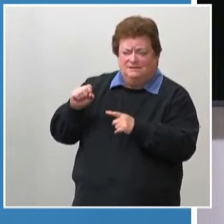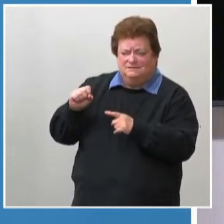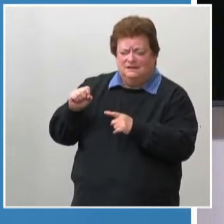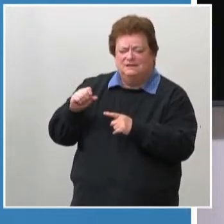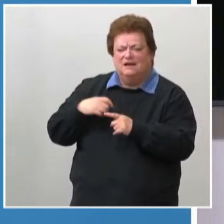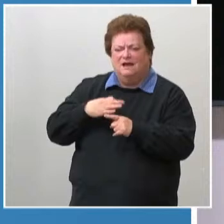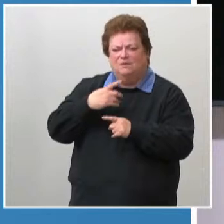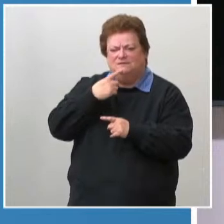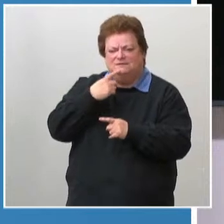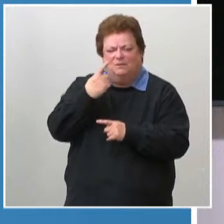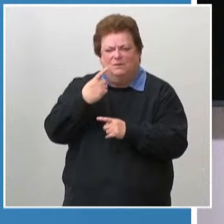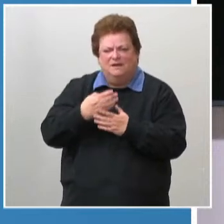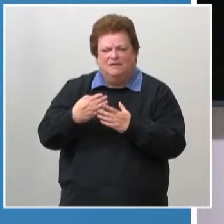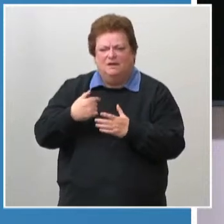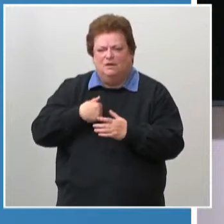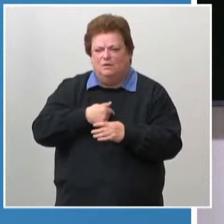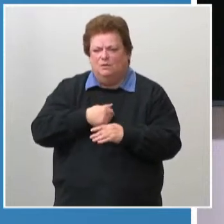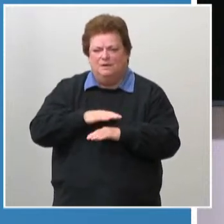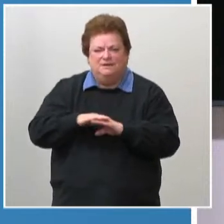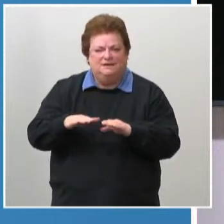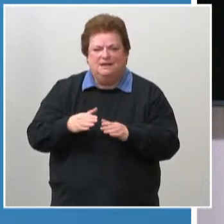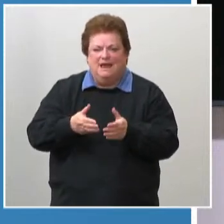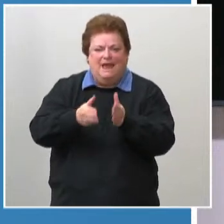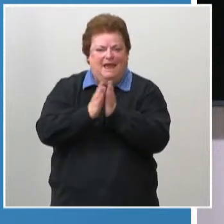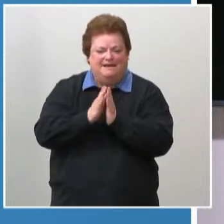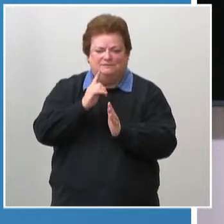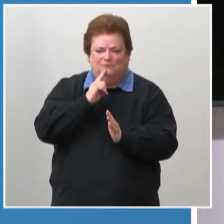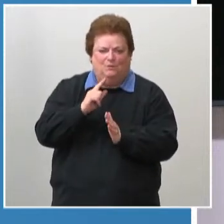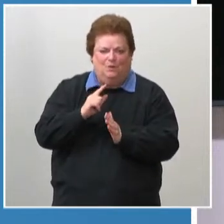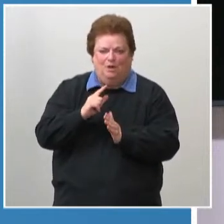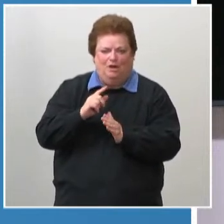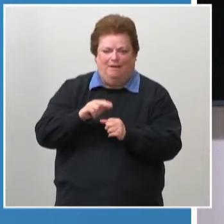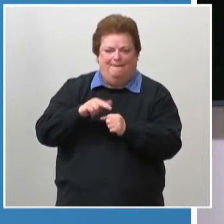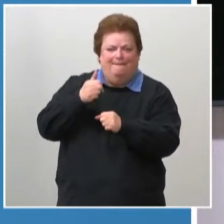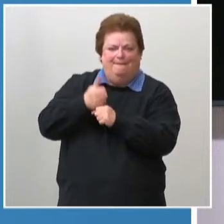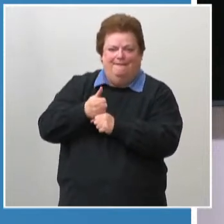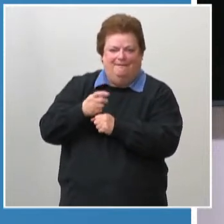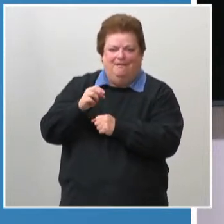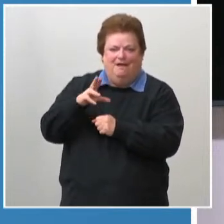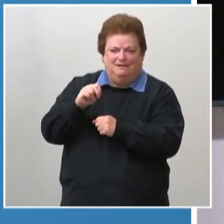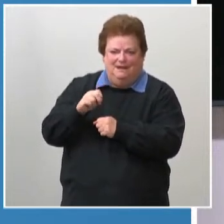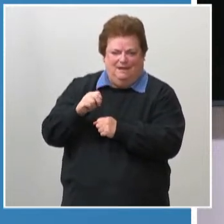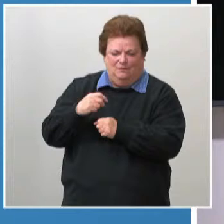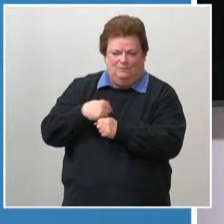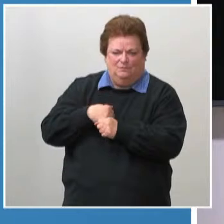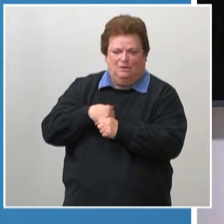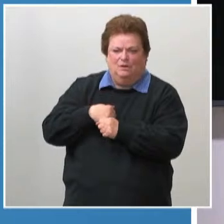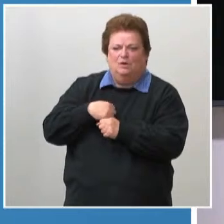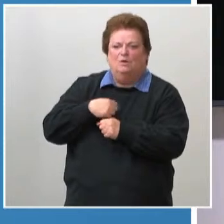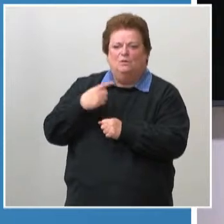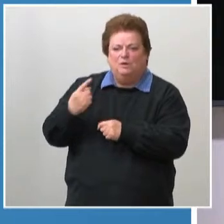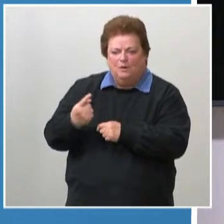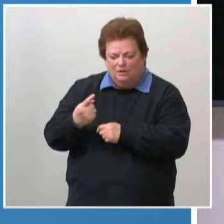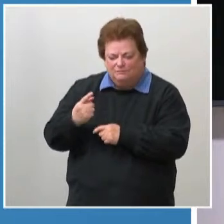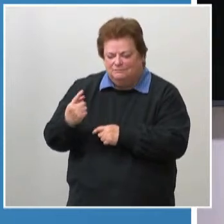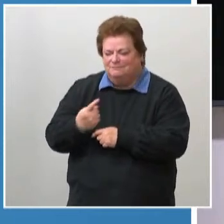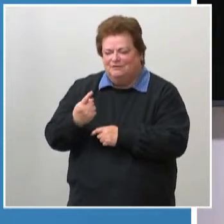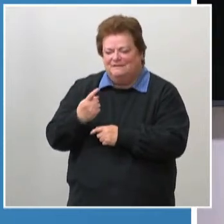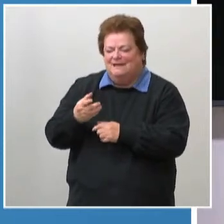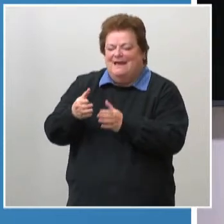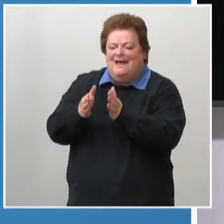thing. We didn't ask for a lockdown. We didn't impose a lockdown. We were just asking people to stay at